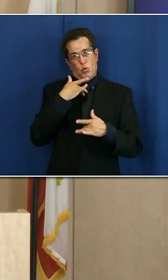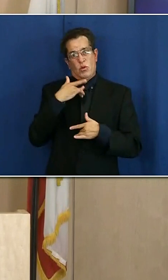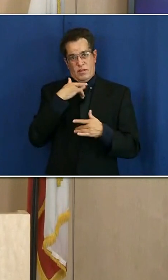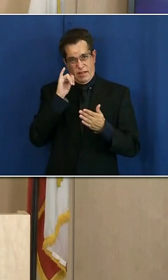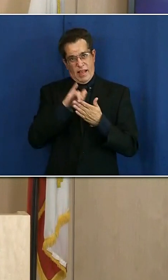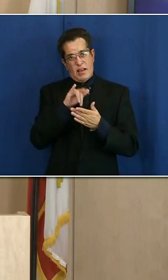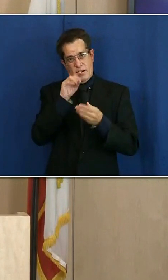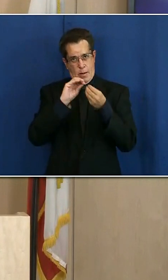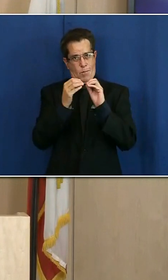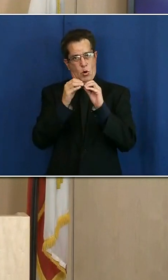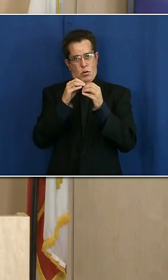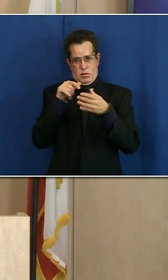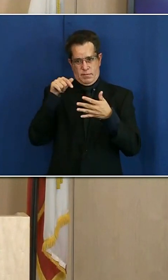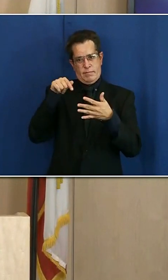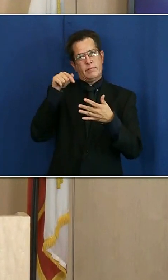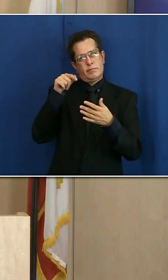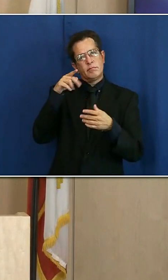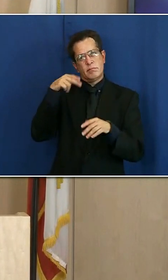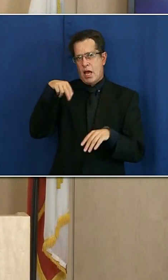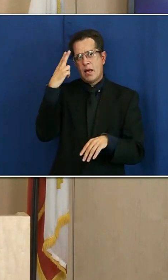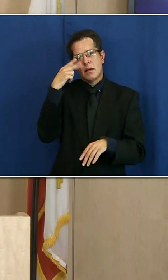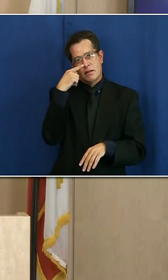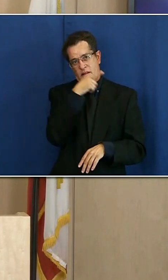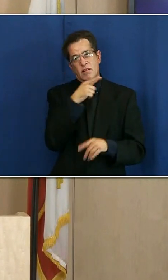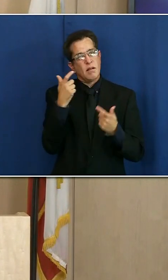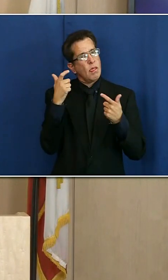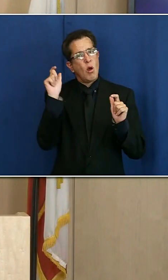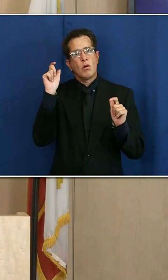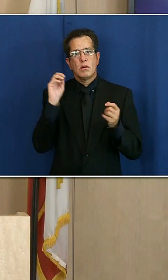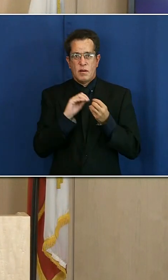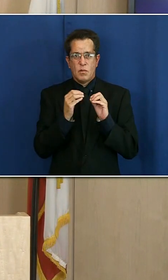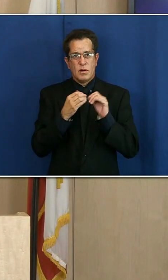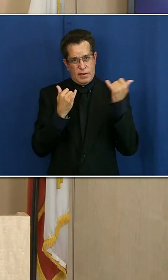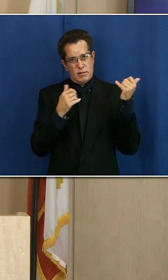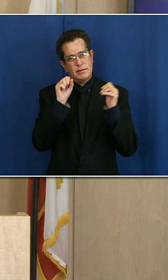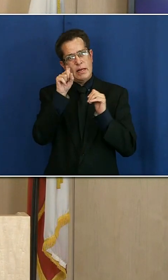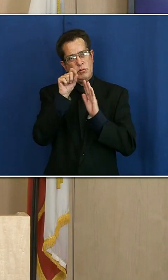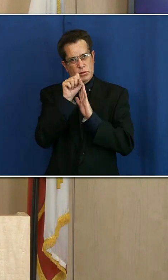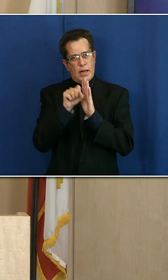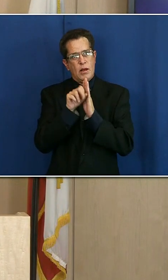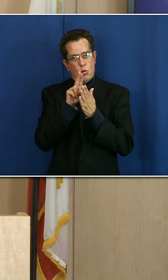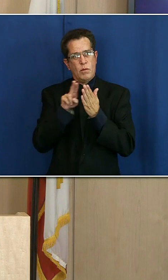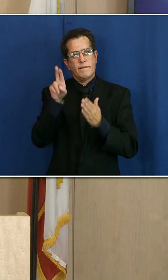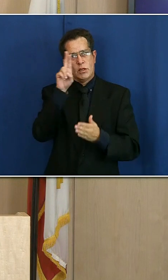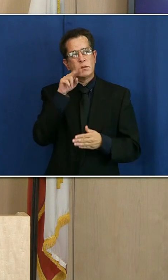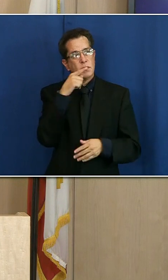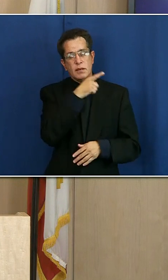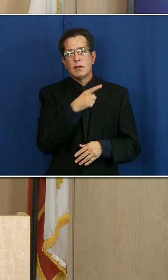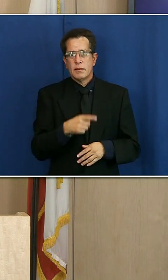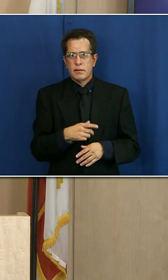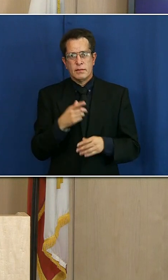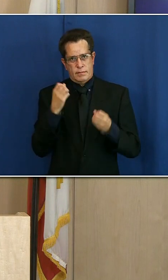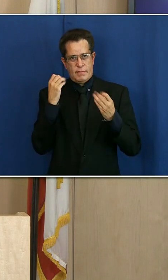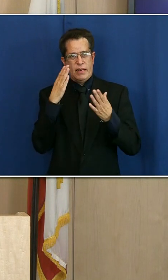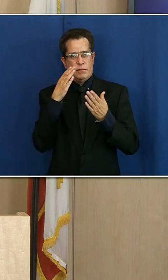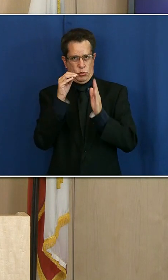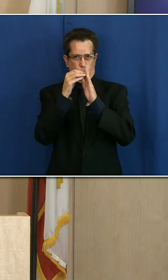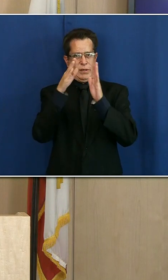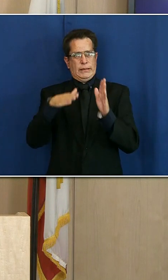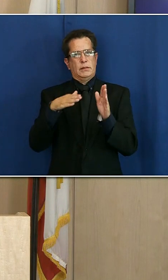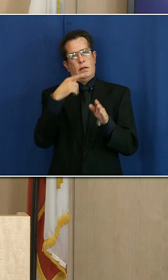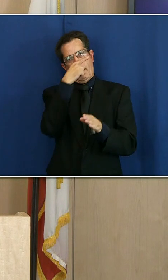of cases. Obviously, it's a very large number in aggregate who are San Diego State